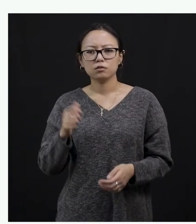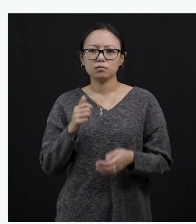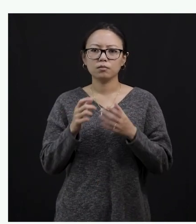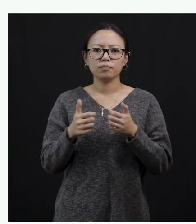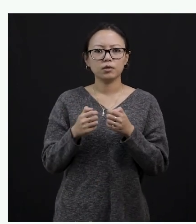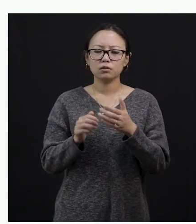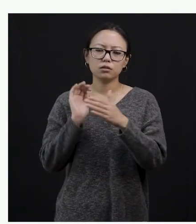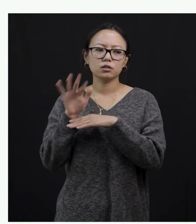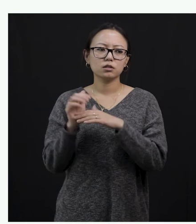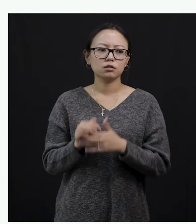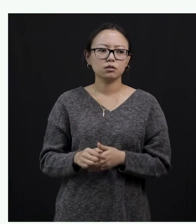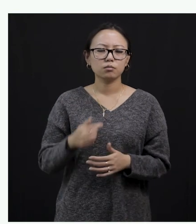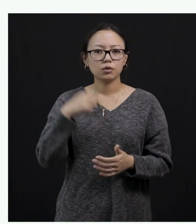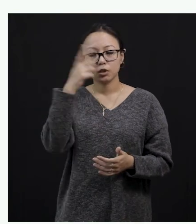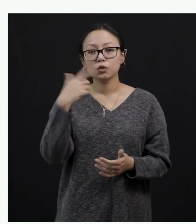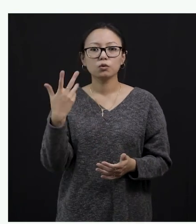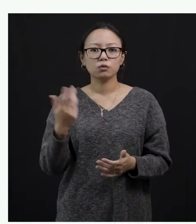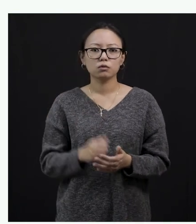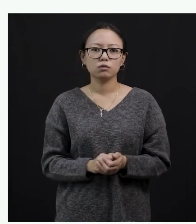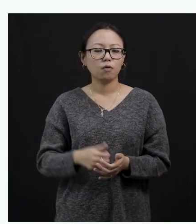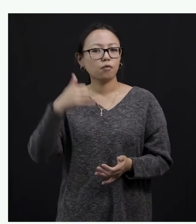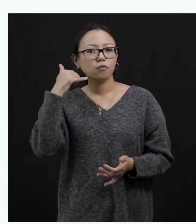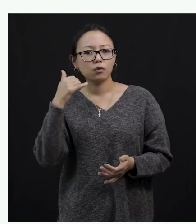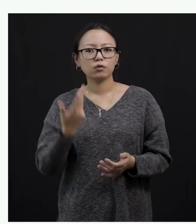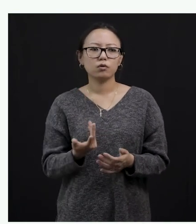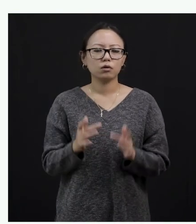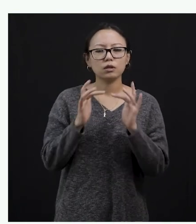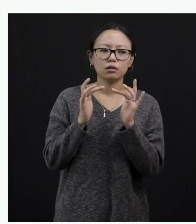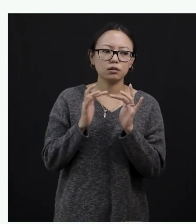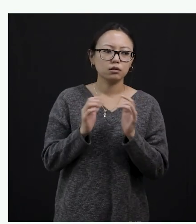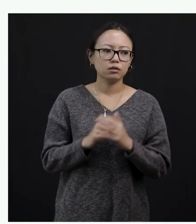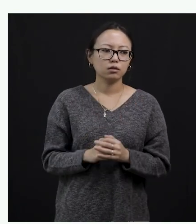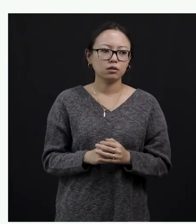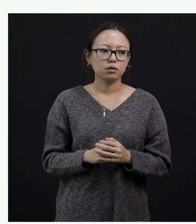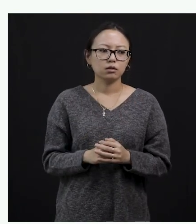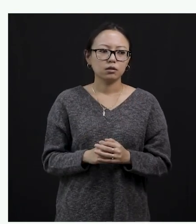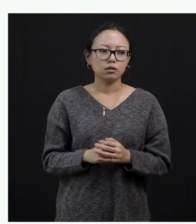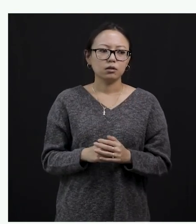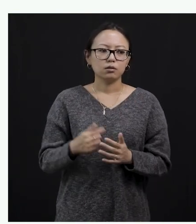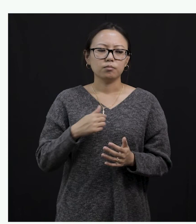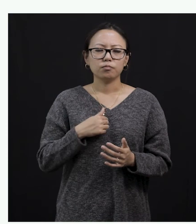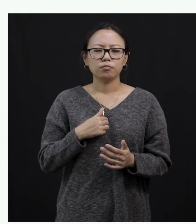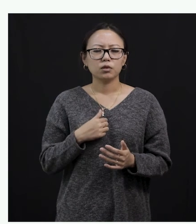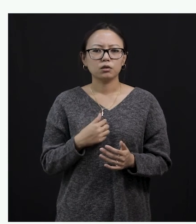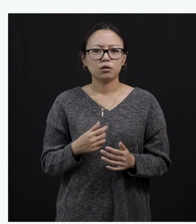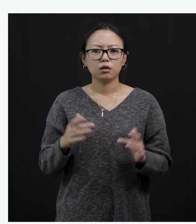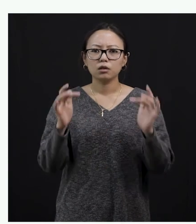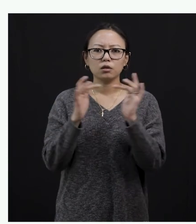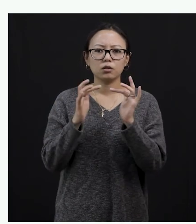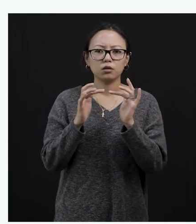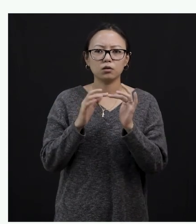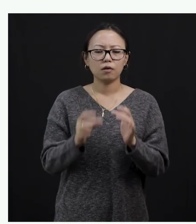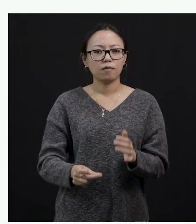all right? Number four, I am the latest means of communication. That is internet. So both number four and